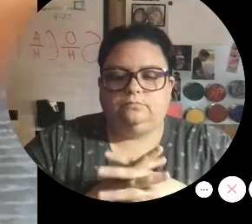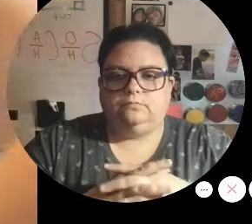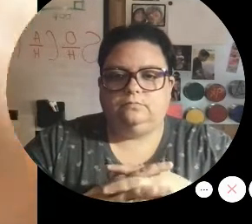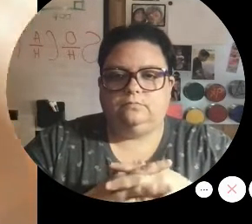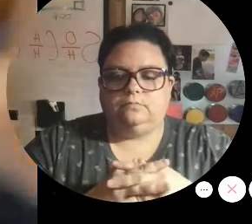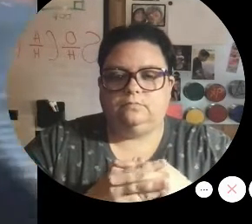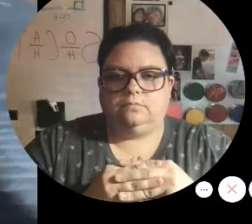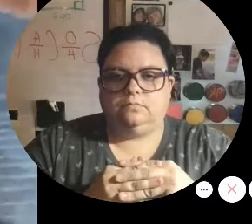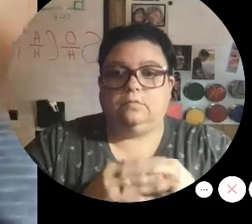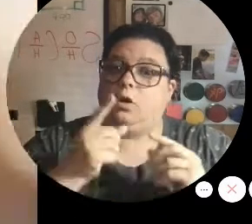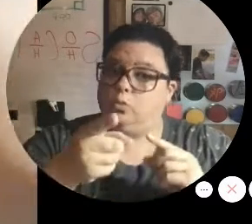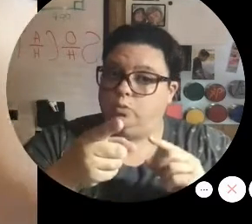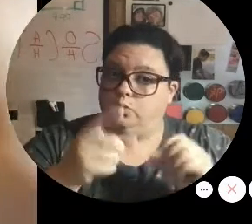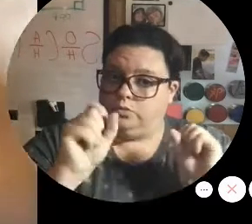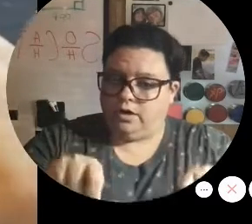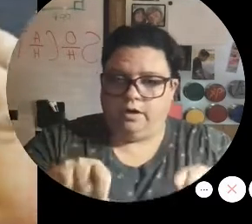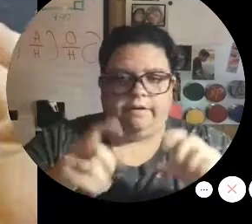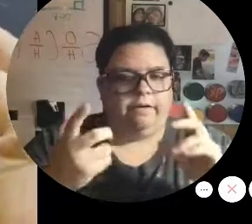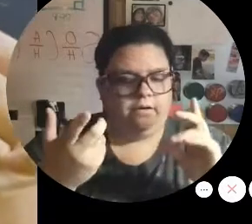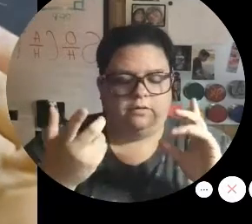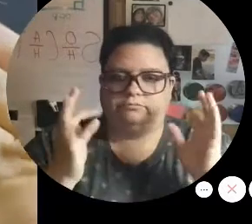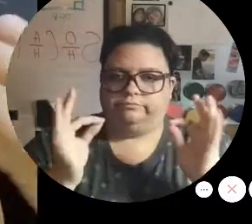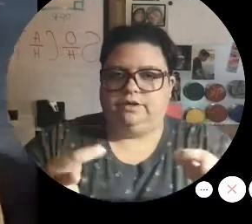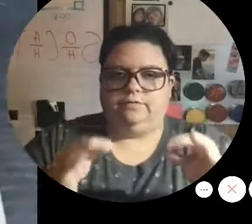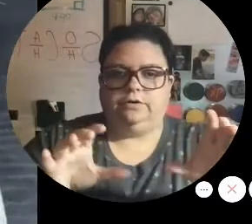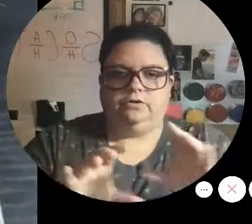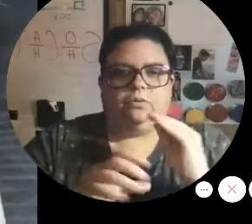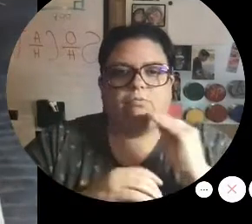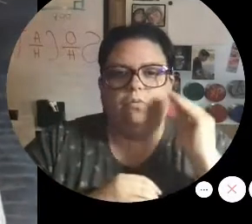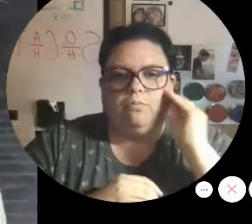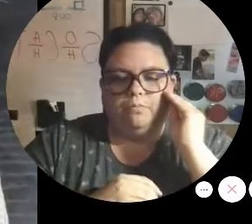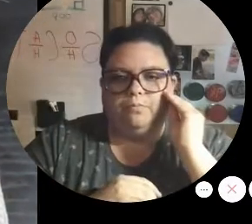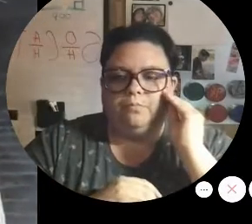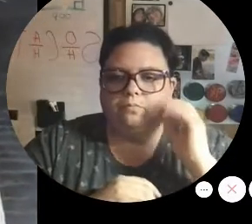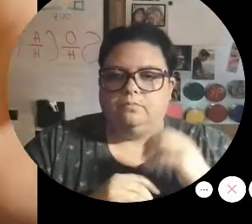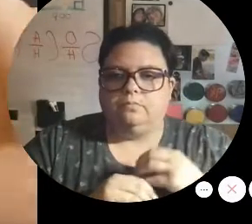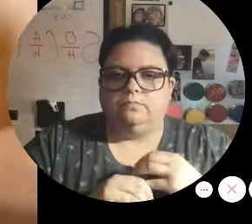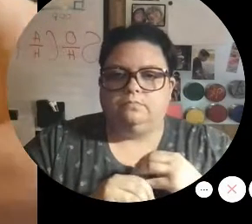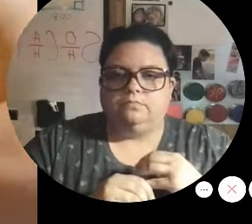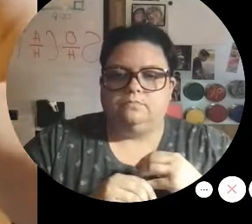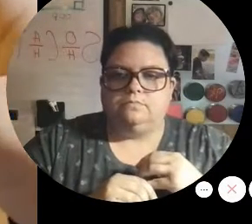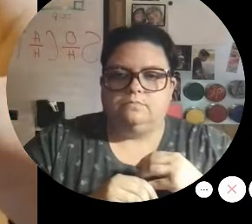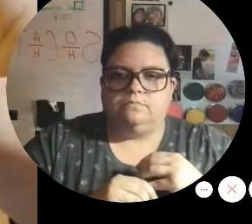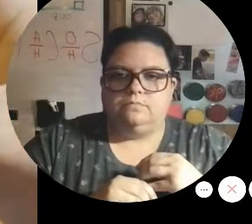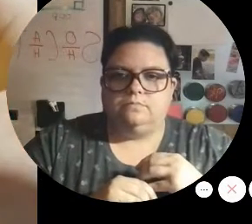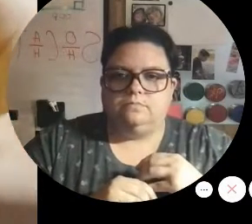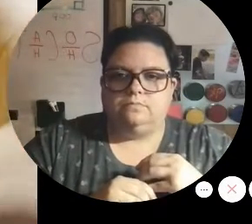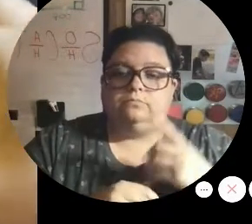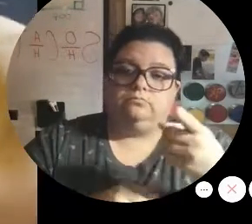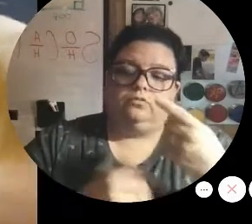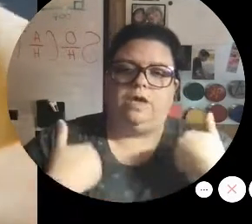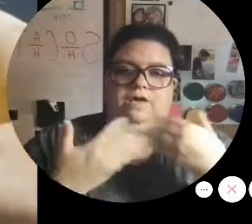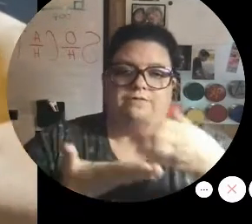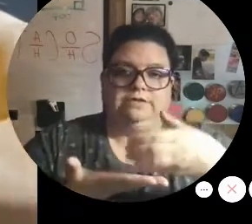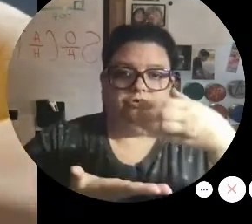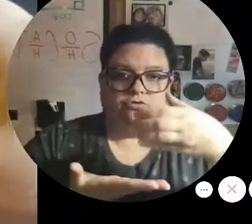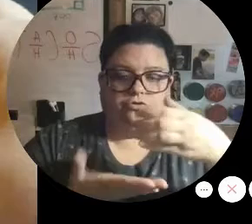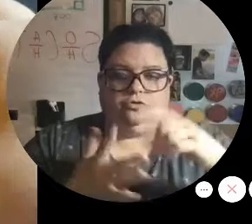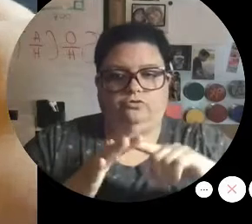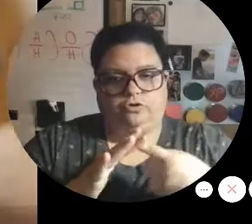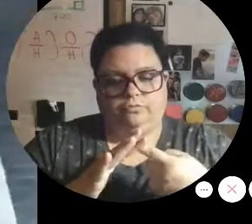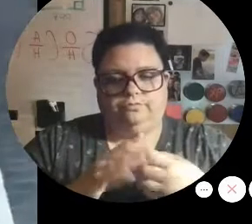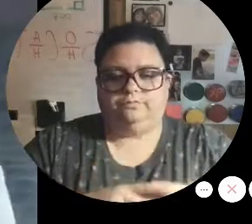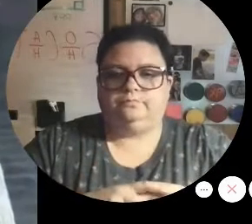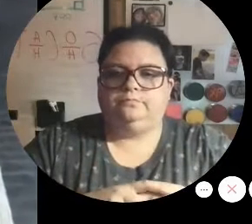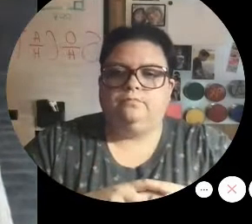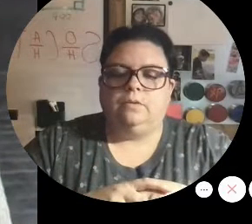This is something you could totally do at home. All right, so we have a cylinder to begin with,